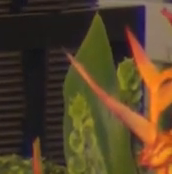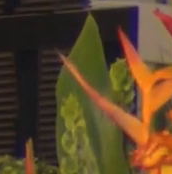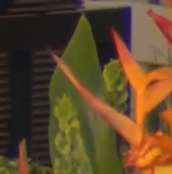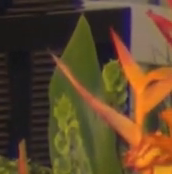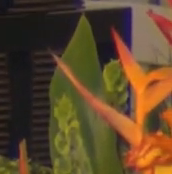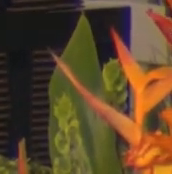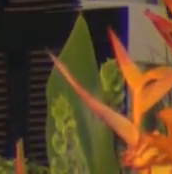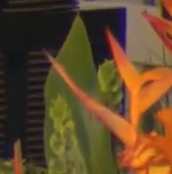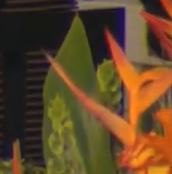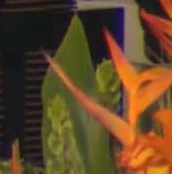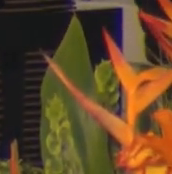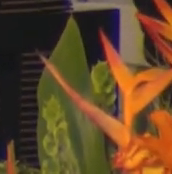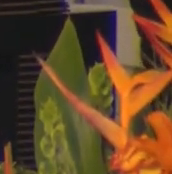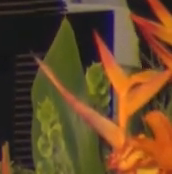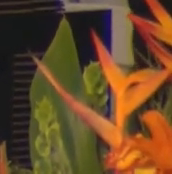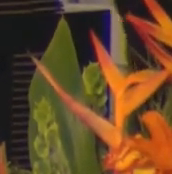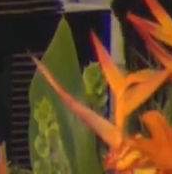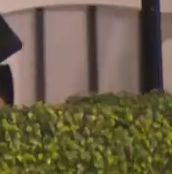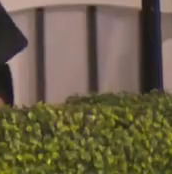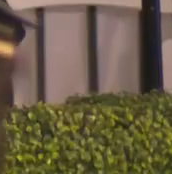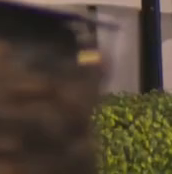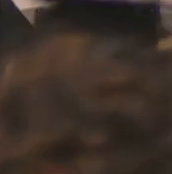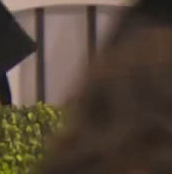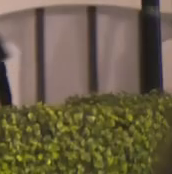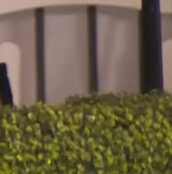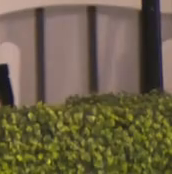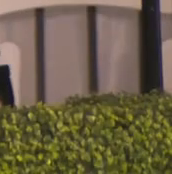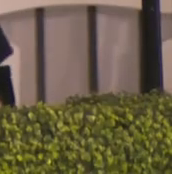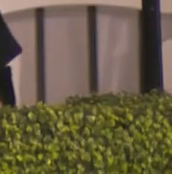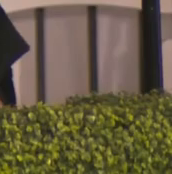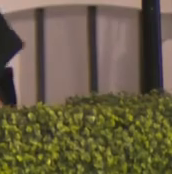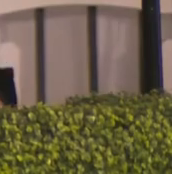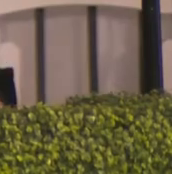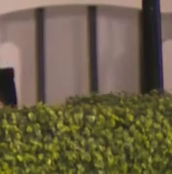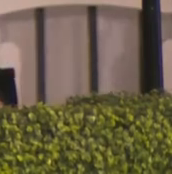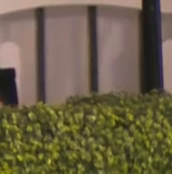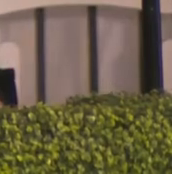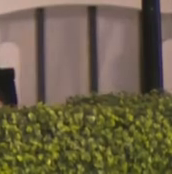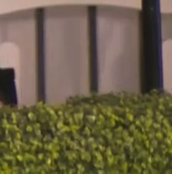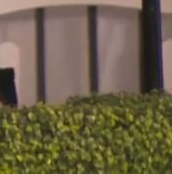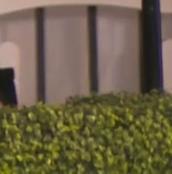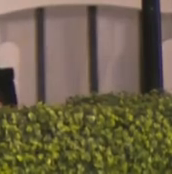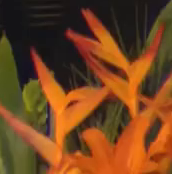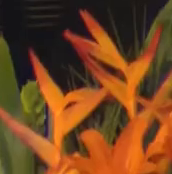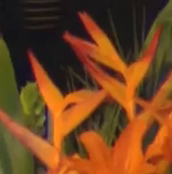Bryce Vidal Ramirez. Stephanie Marie DeAnda.